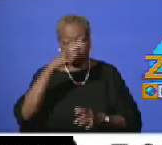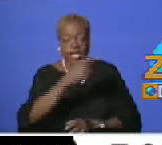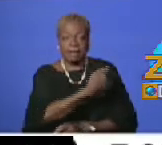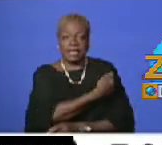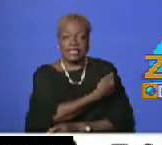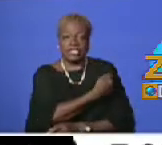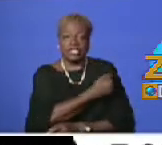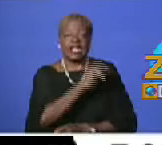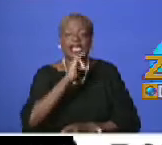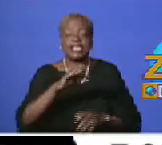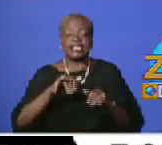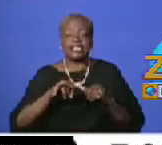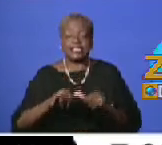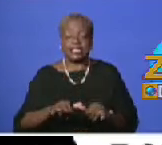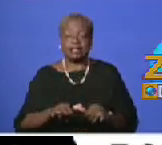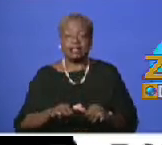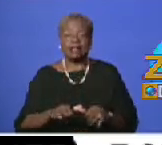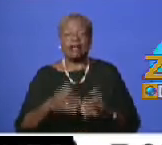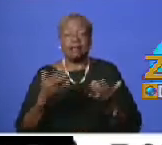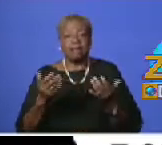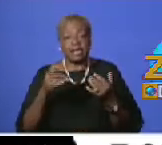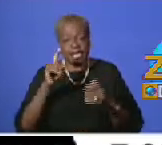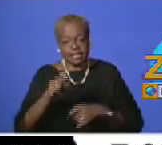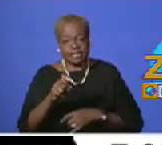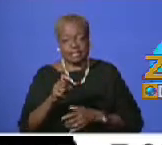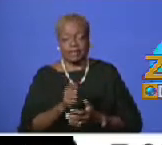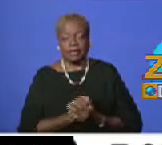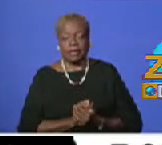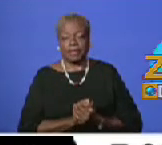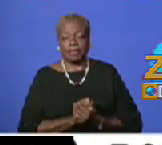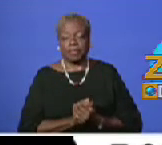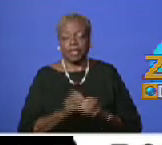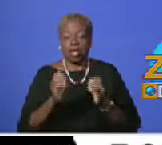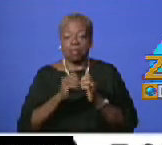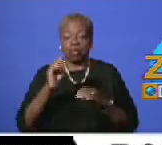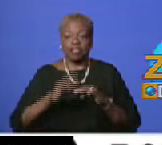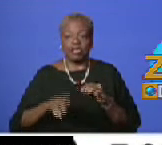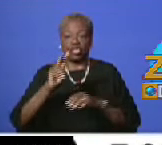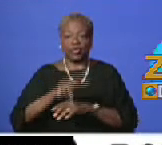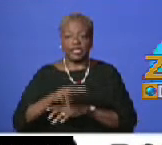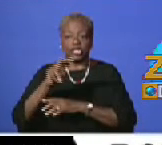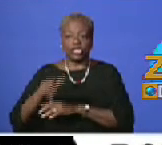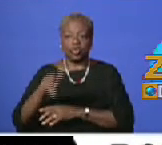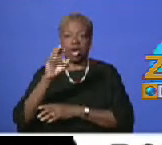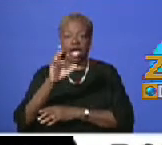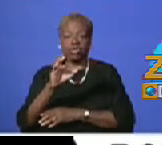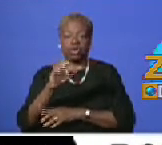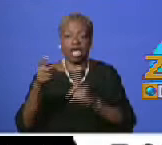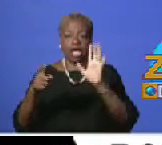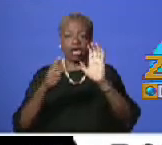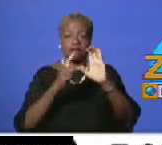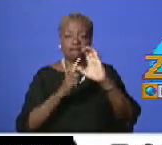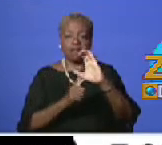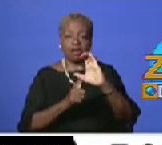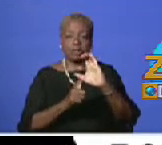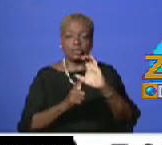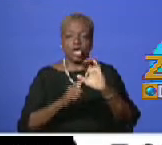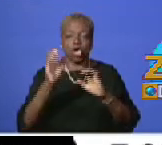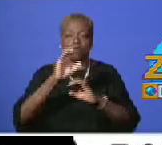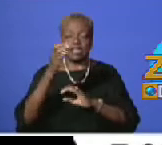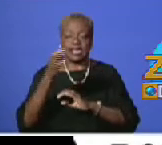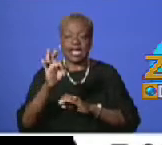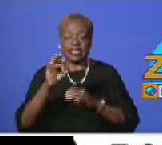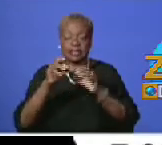is still present and still absolutely necessary. With more than 2,200 confirmed COVID-19 cases locally, many